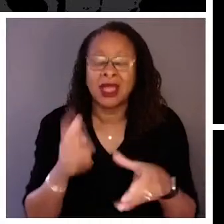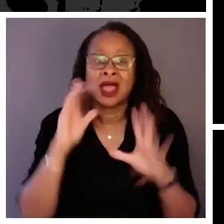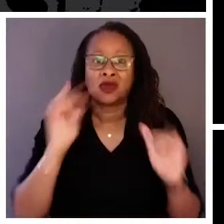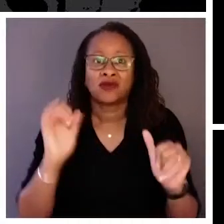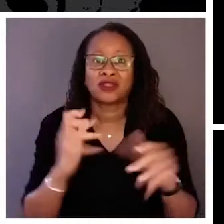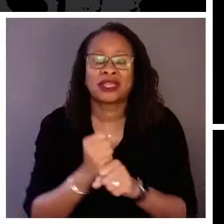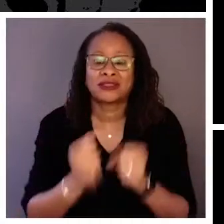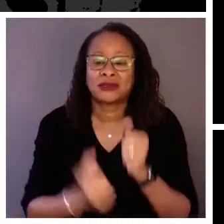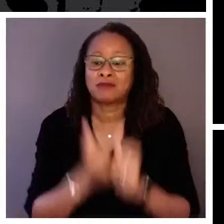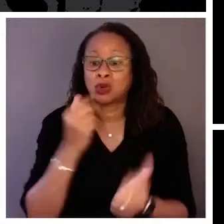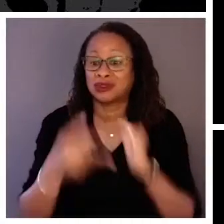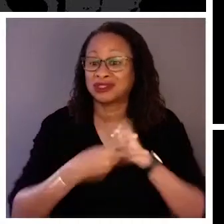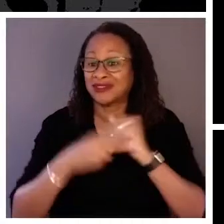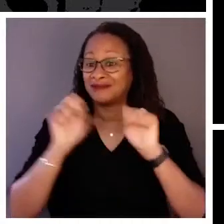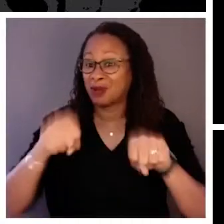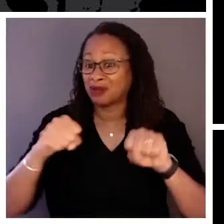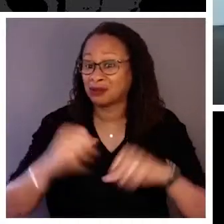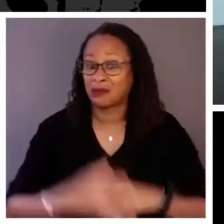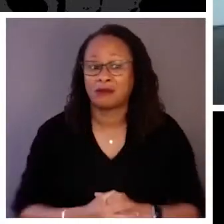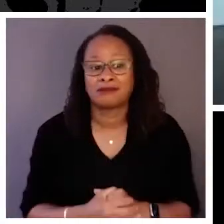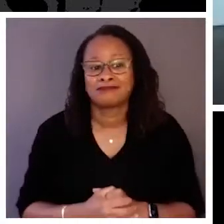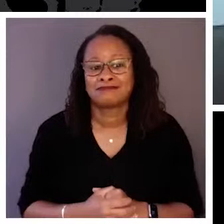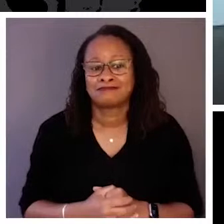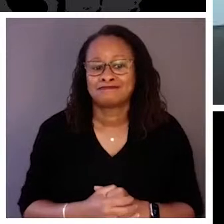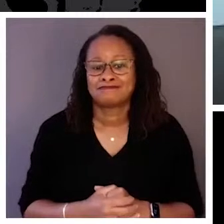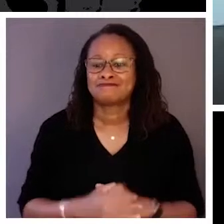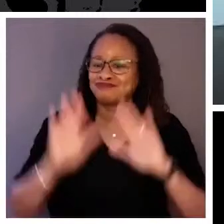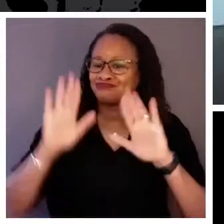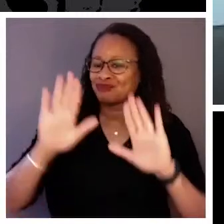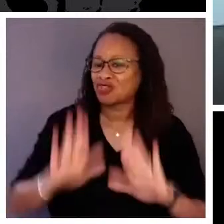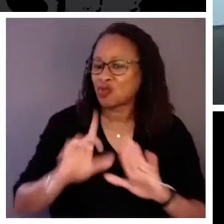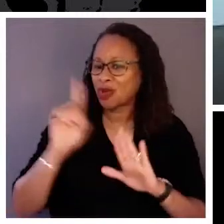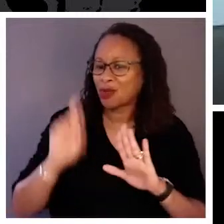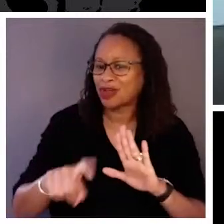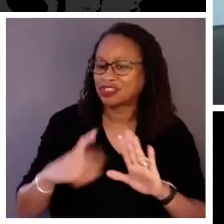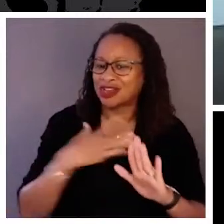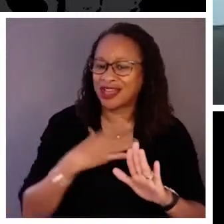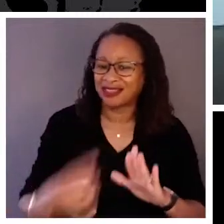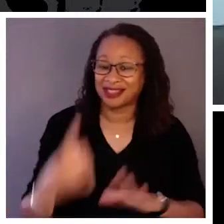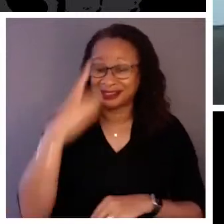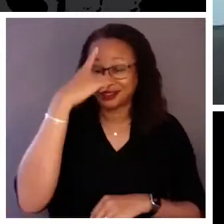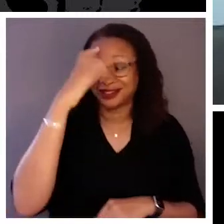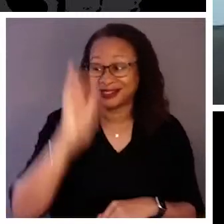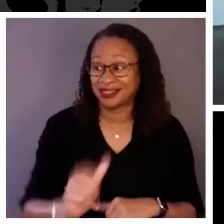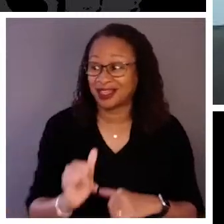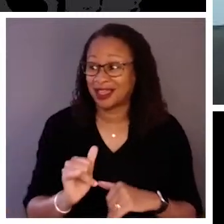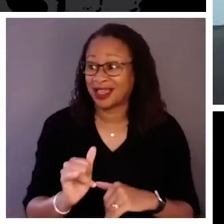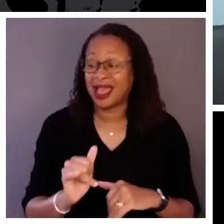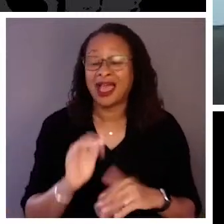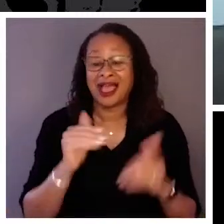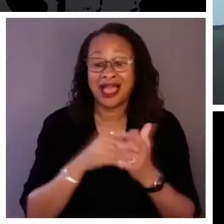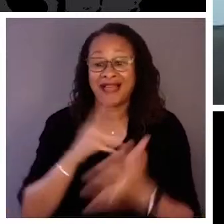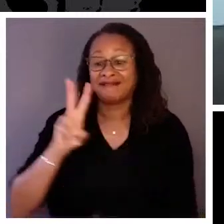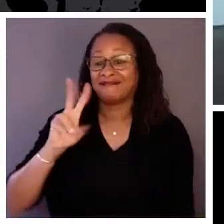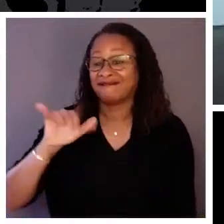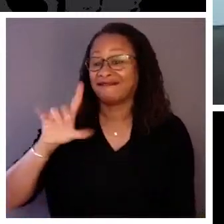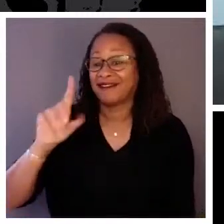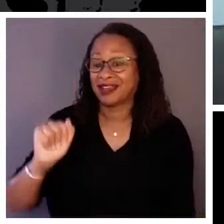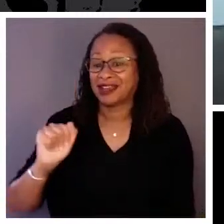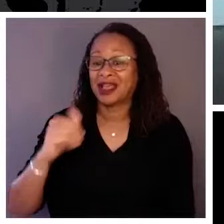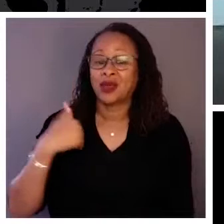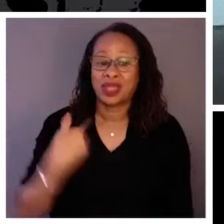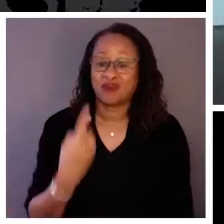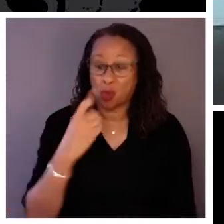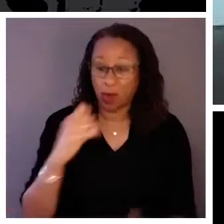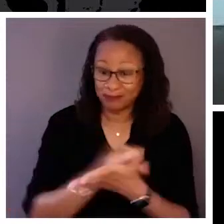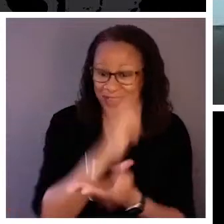most savings possible? That's a great question, Ben. And I like to think that at VITA, we have a pretty good one-pager for